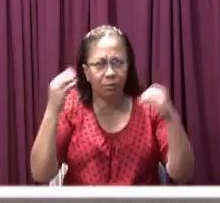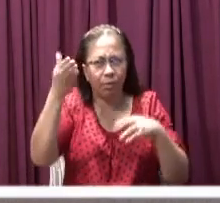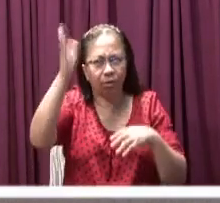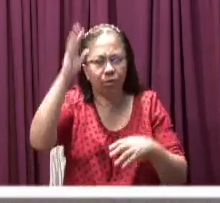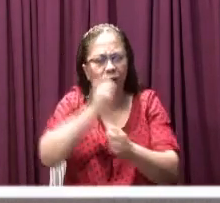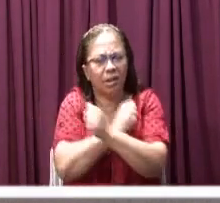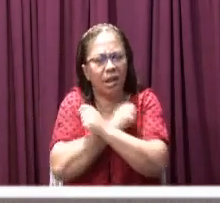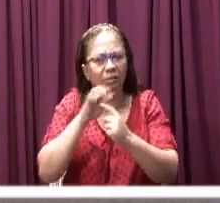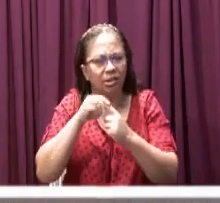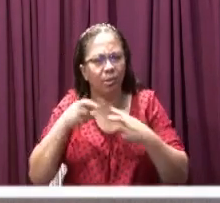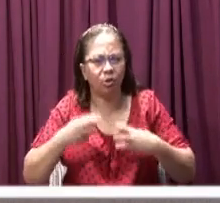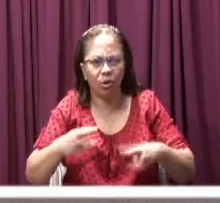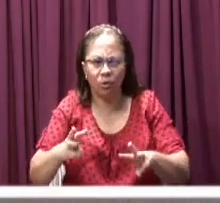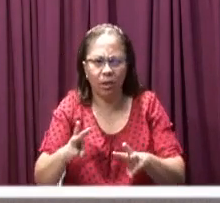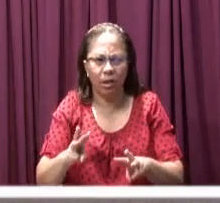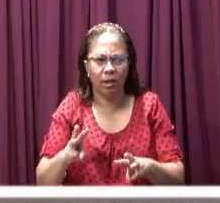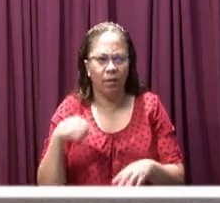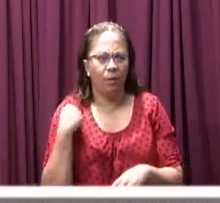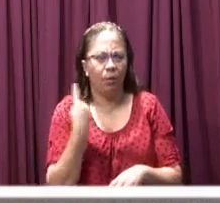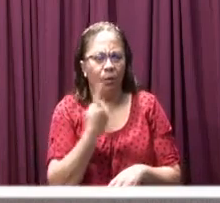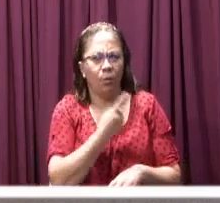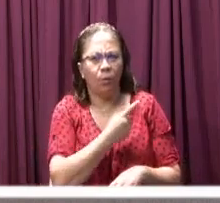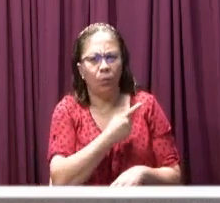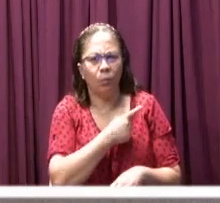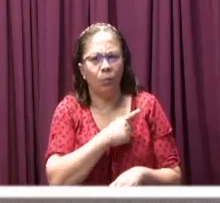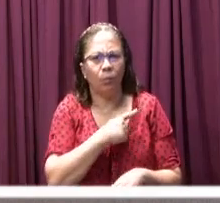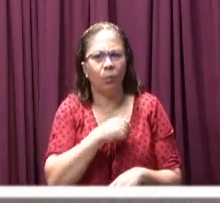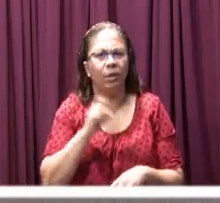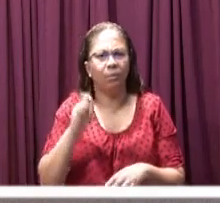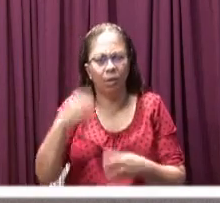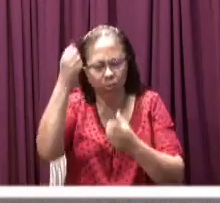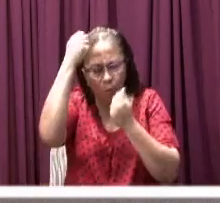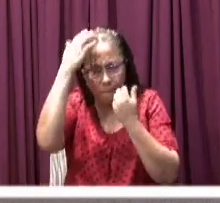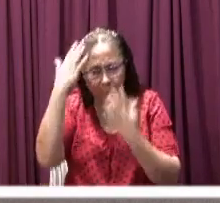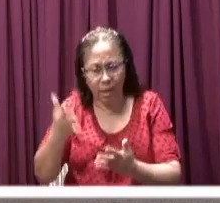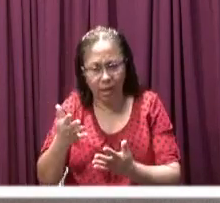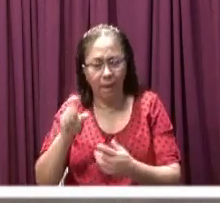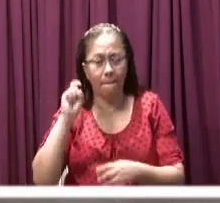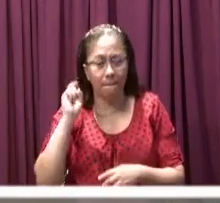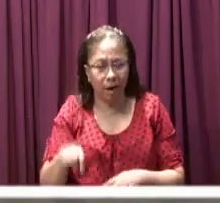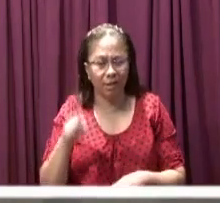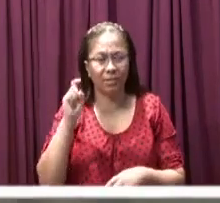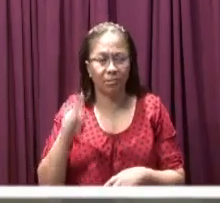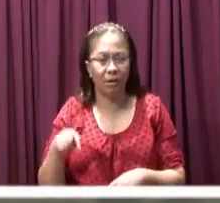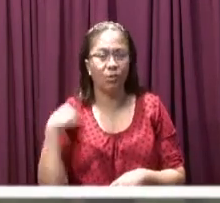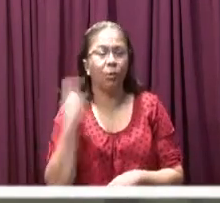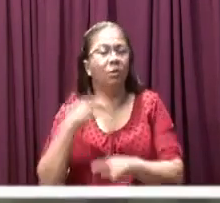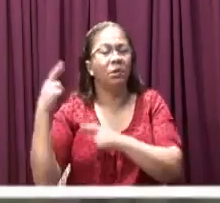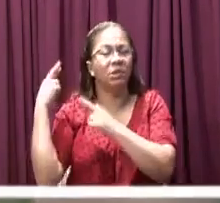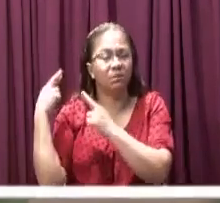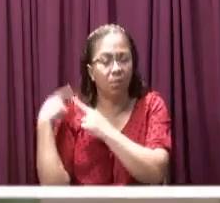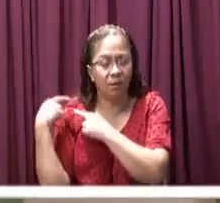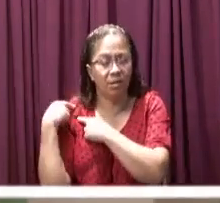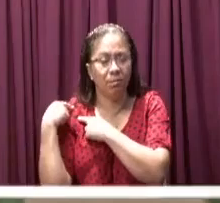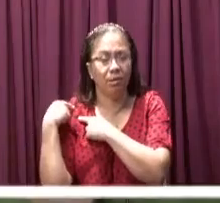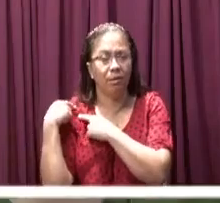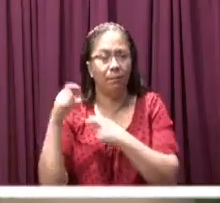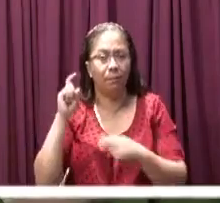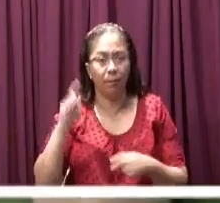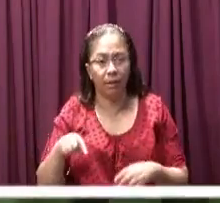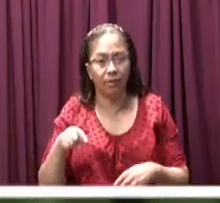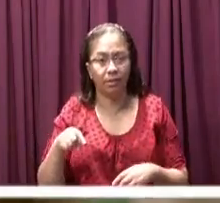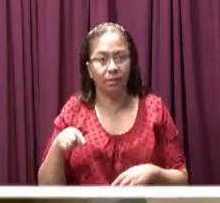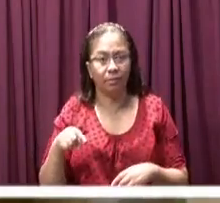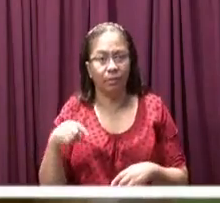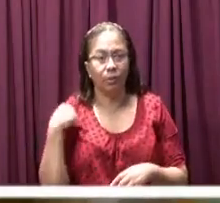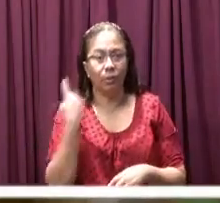extremely special way, we have a burden of obedience and a burden of discipline that now is put upon us, because it is